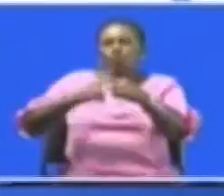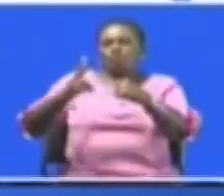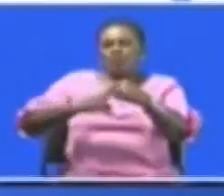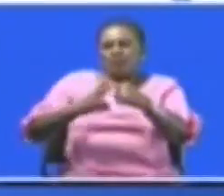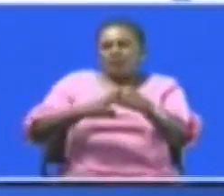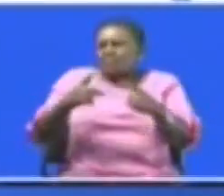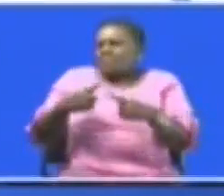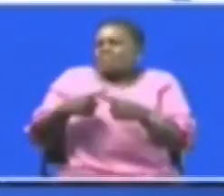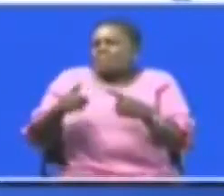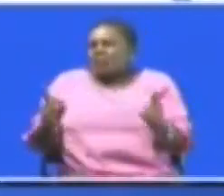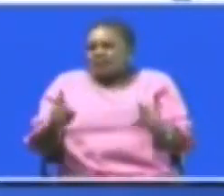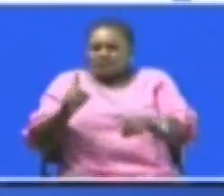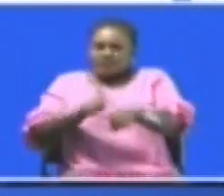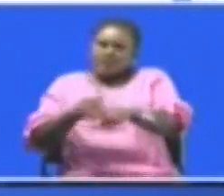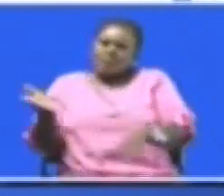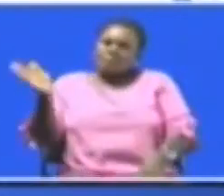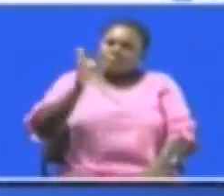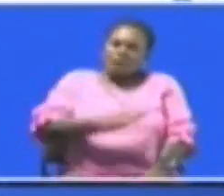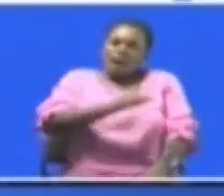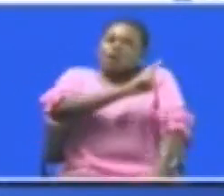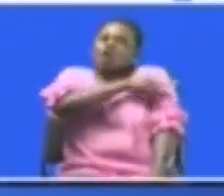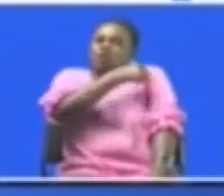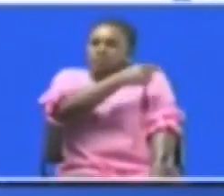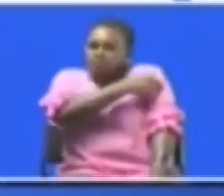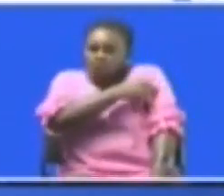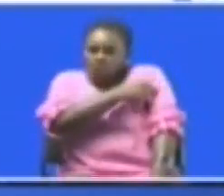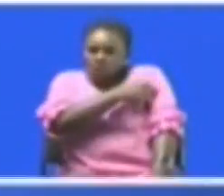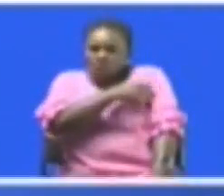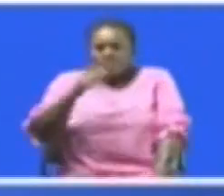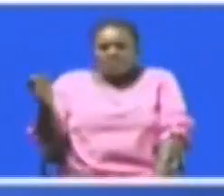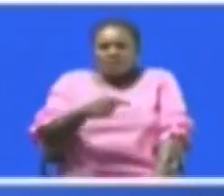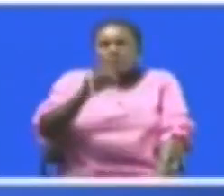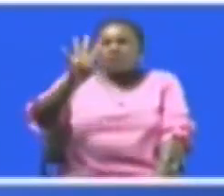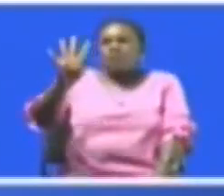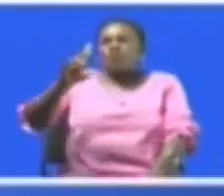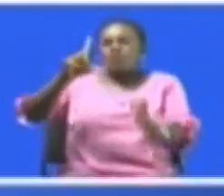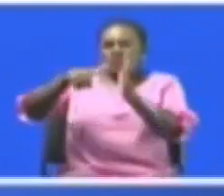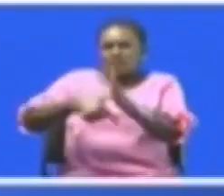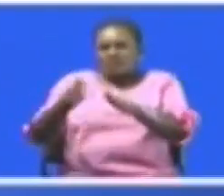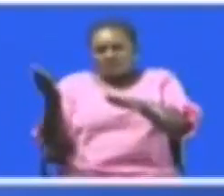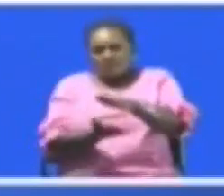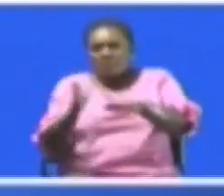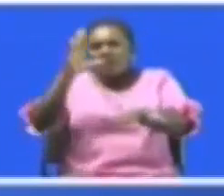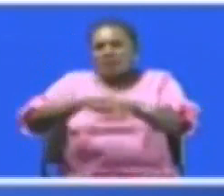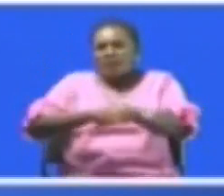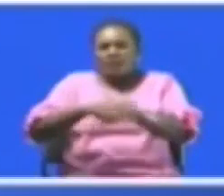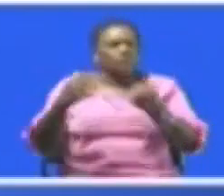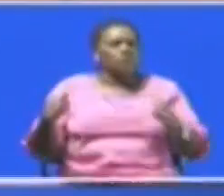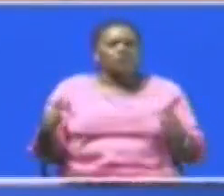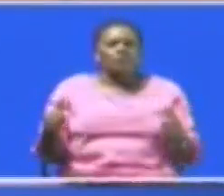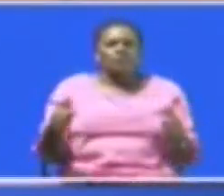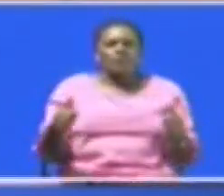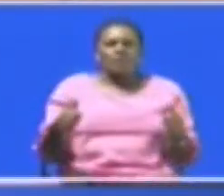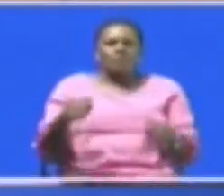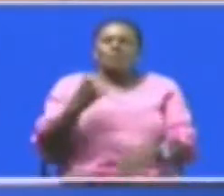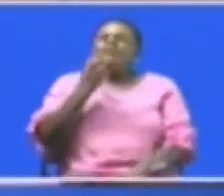same year. However, when she returned to the Kenyatta Hospital 4 months later, her file hadn't been found